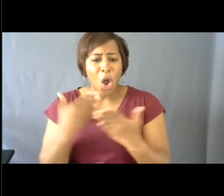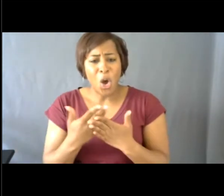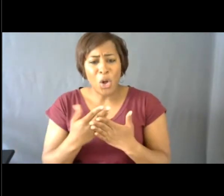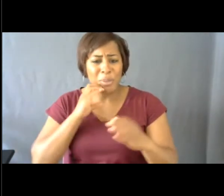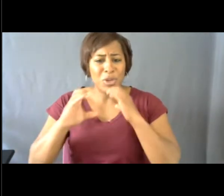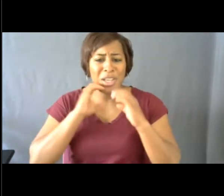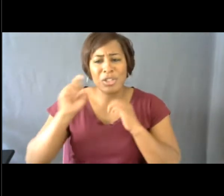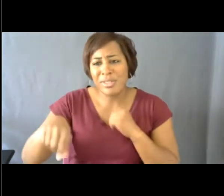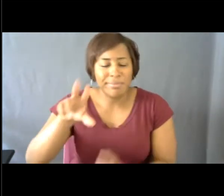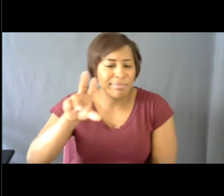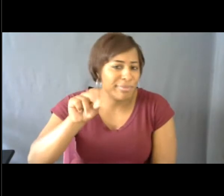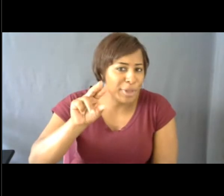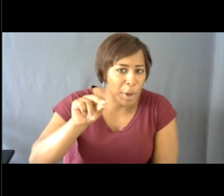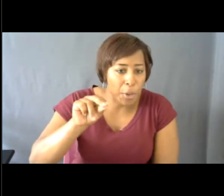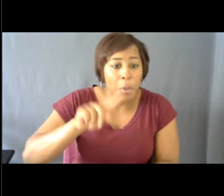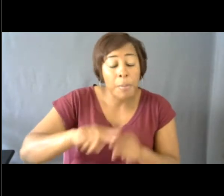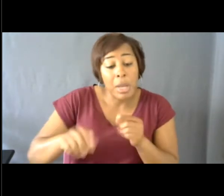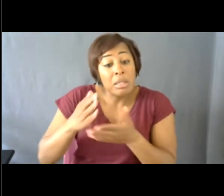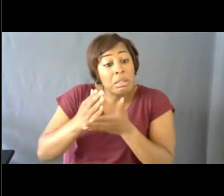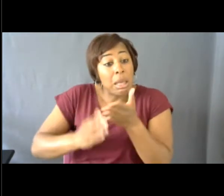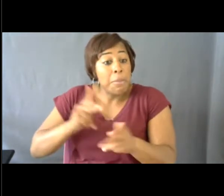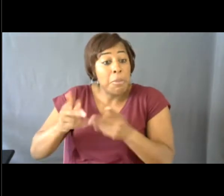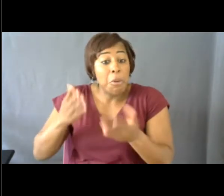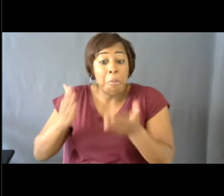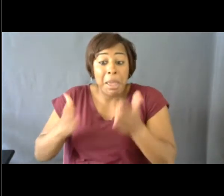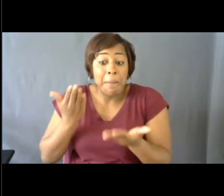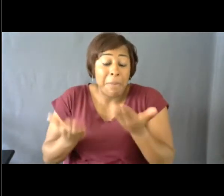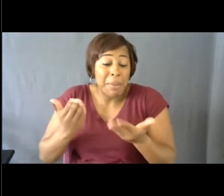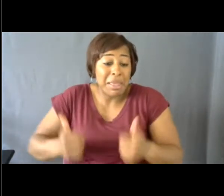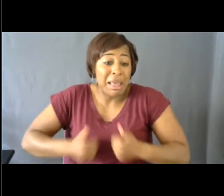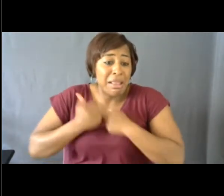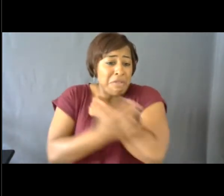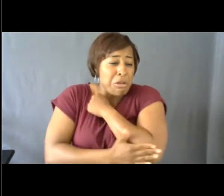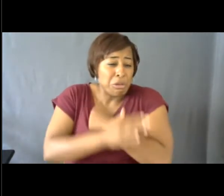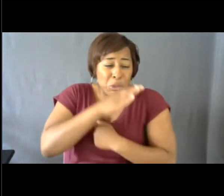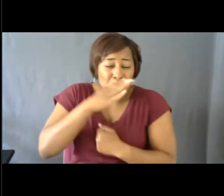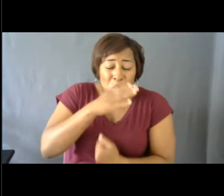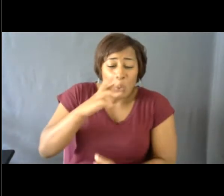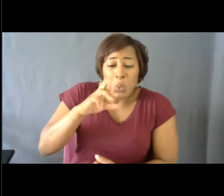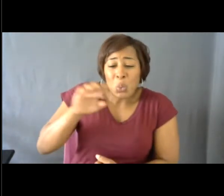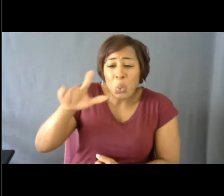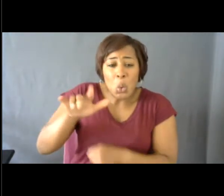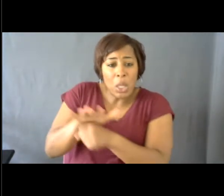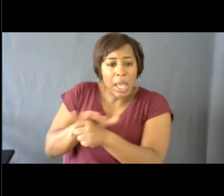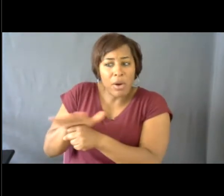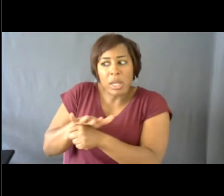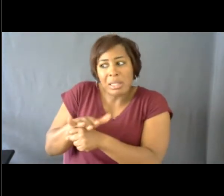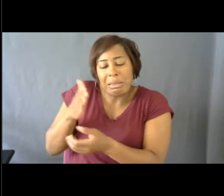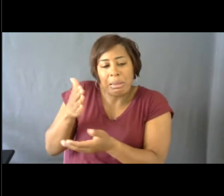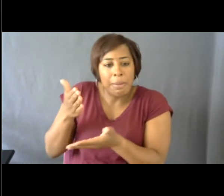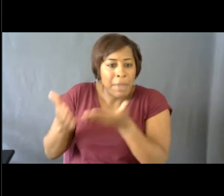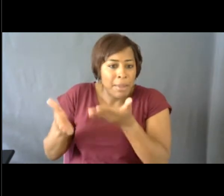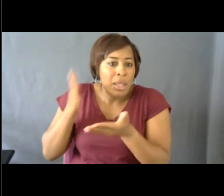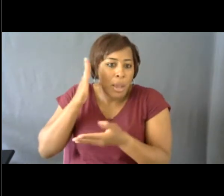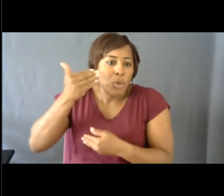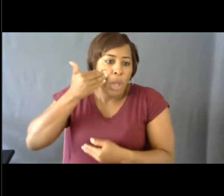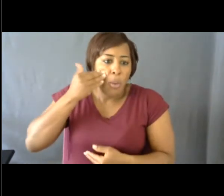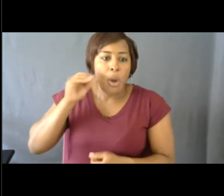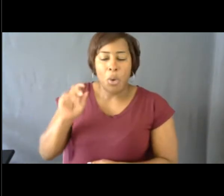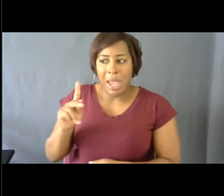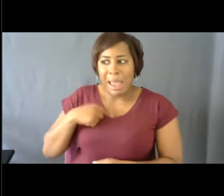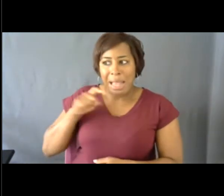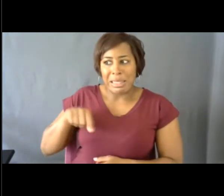some people maybe in rural areas can get information to then know that they should turn on a TV or open their phone or go to a